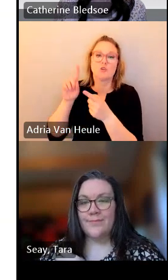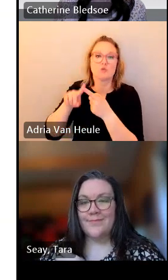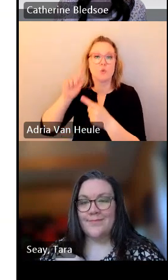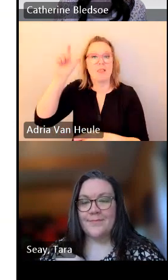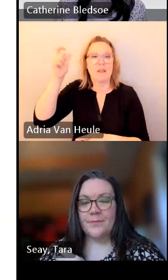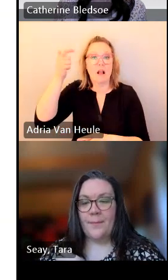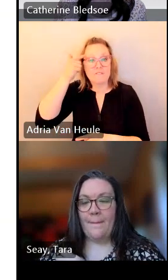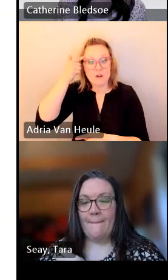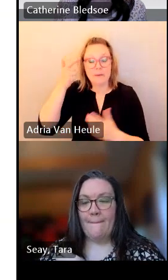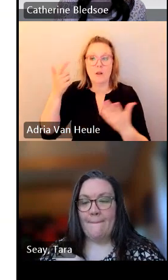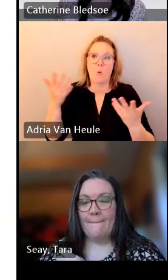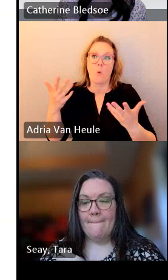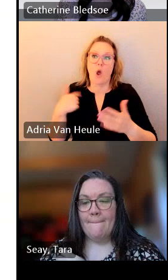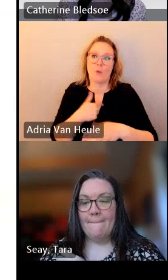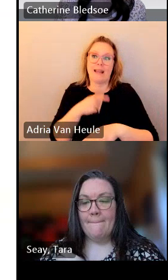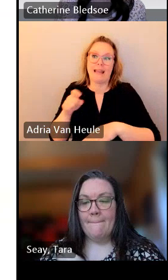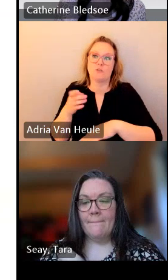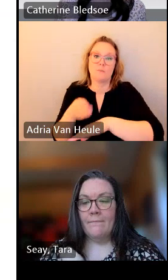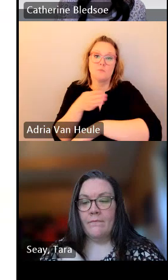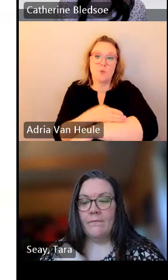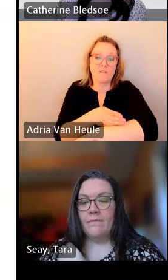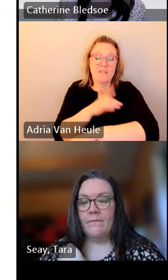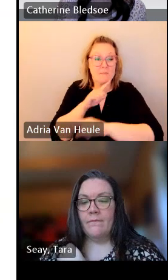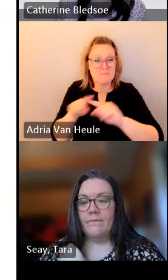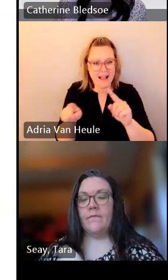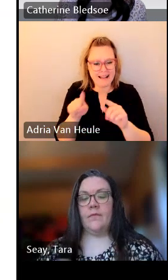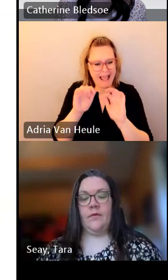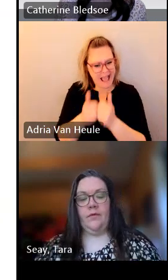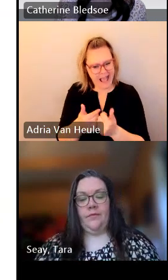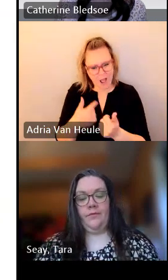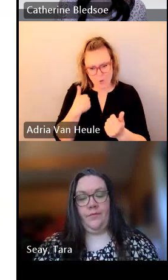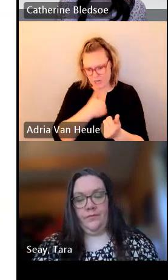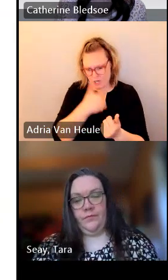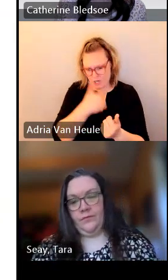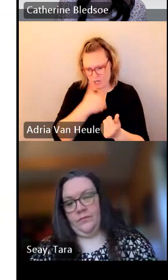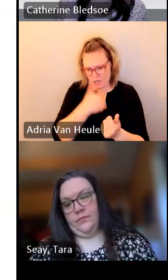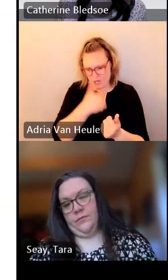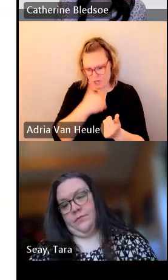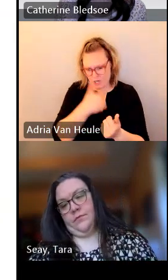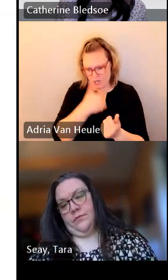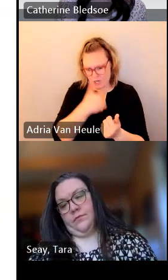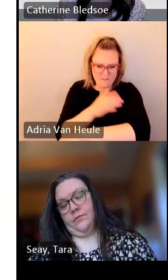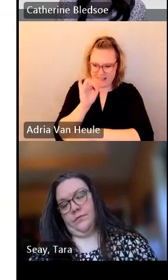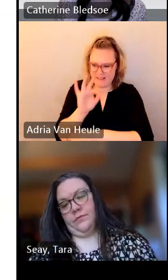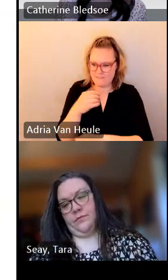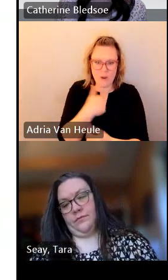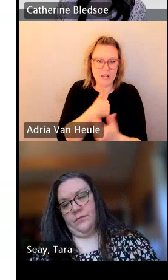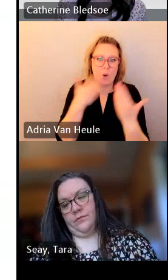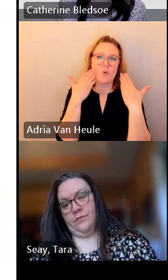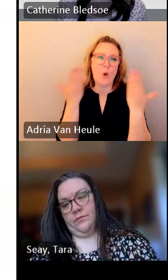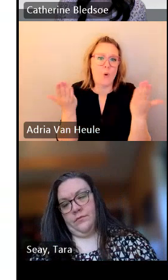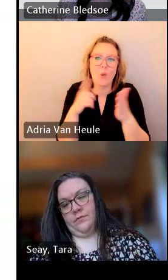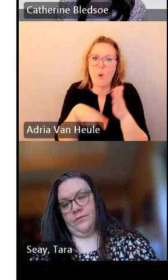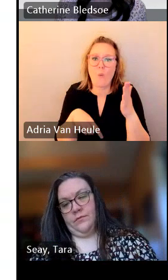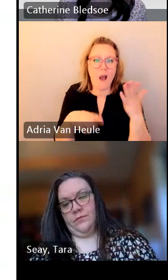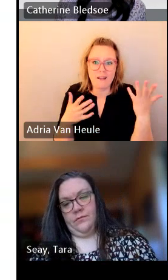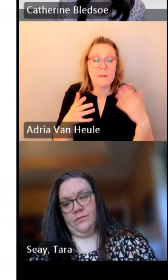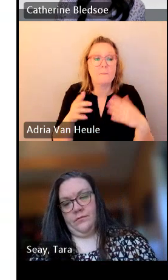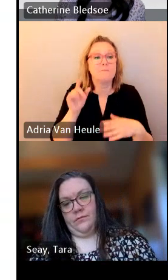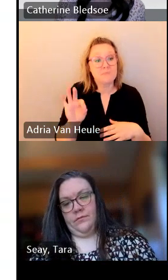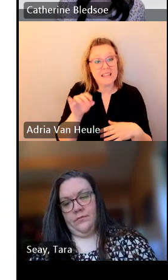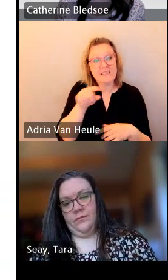know what we're currently doing. So maybe we have low response rates because districts are only using snail mail, and we realize, you know what, that's